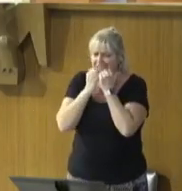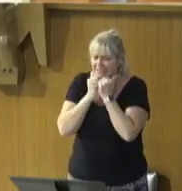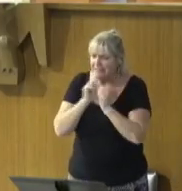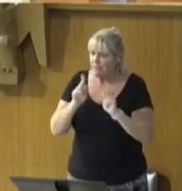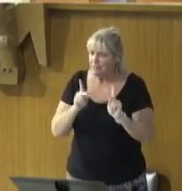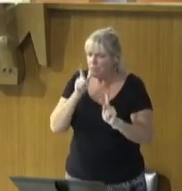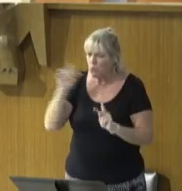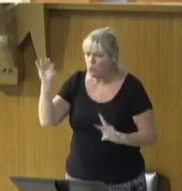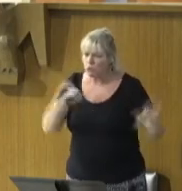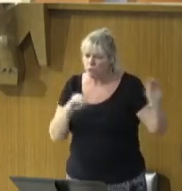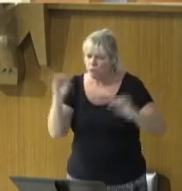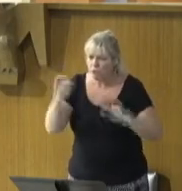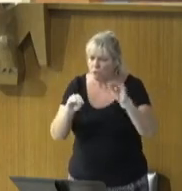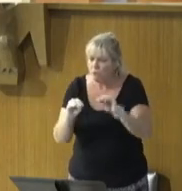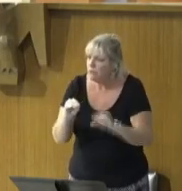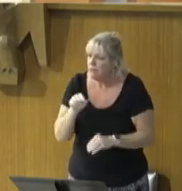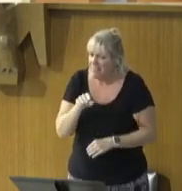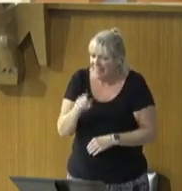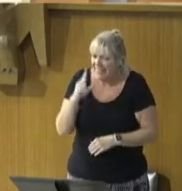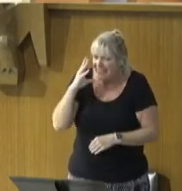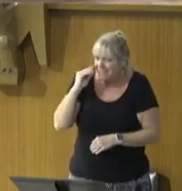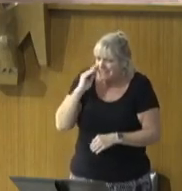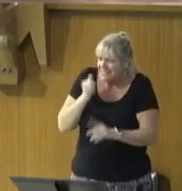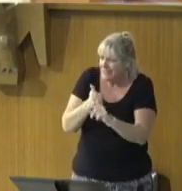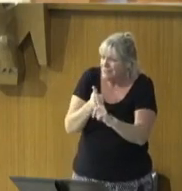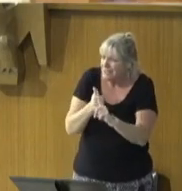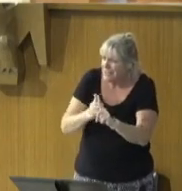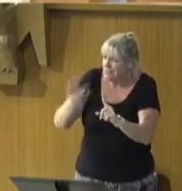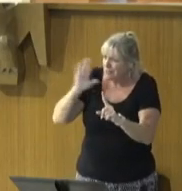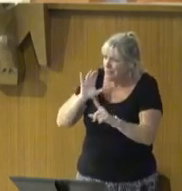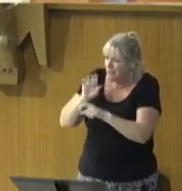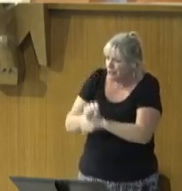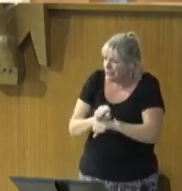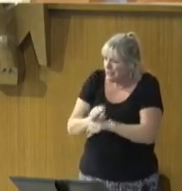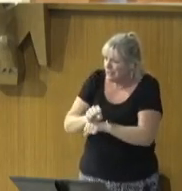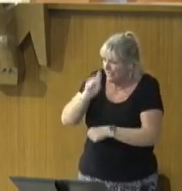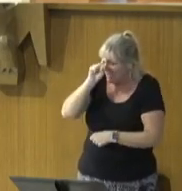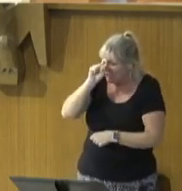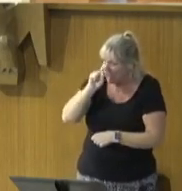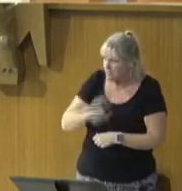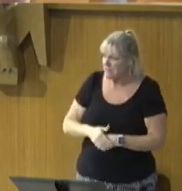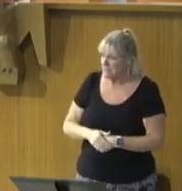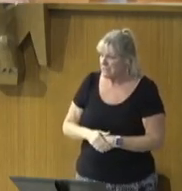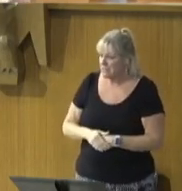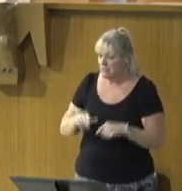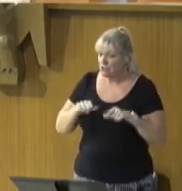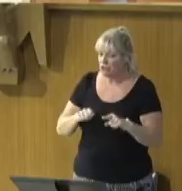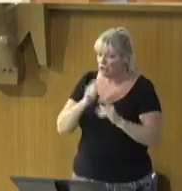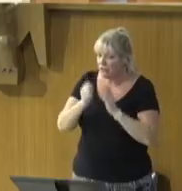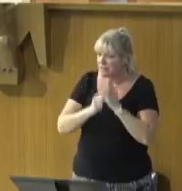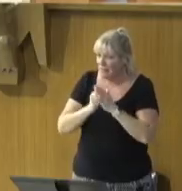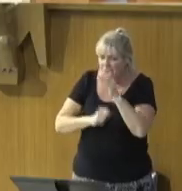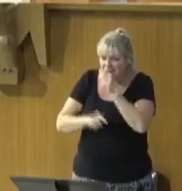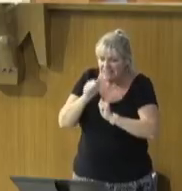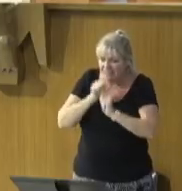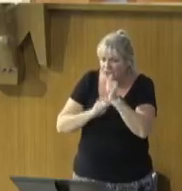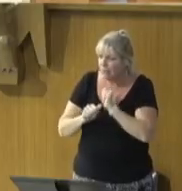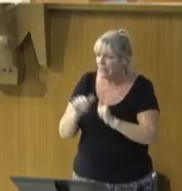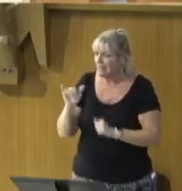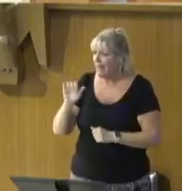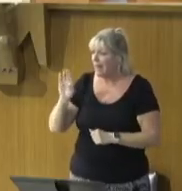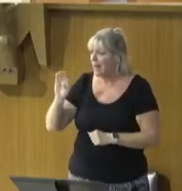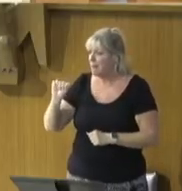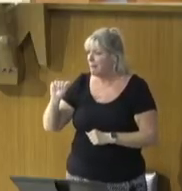is because they know what it's like to be in captivity in Egypt. And during times of suffering like the Babylonian